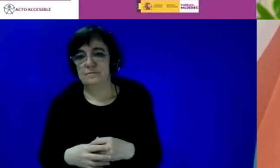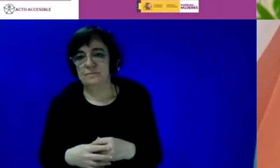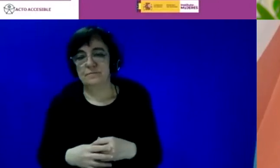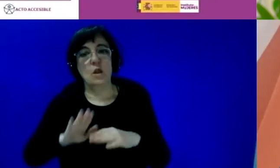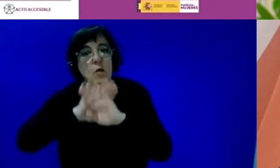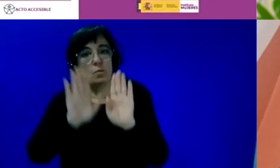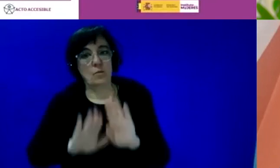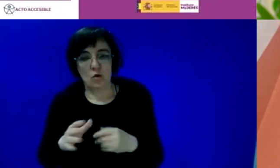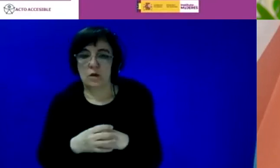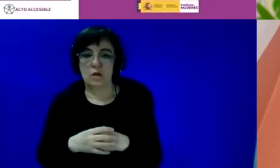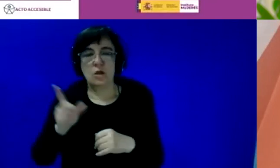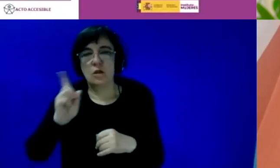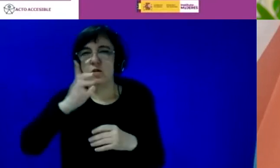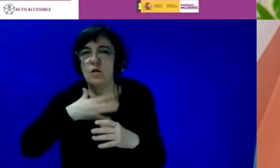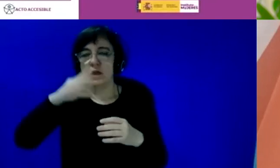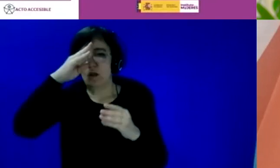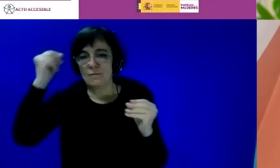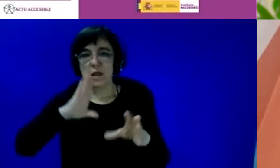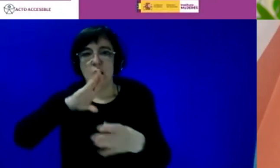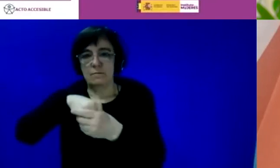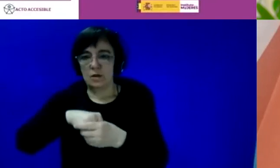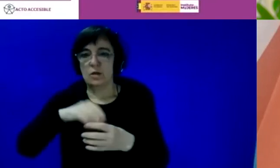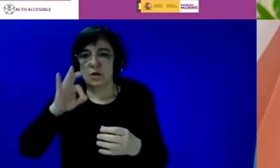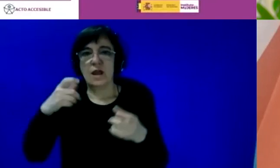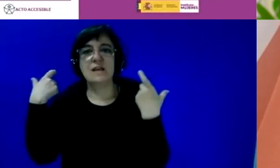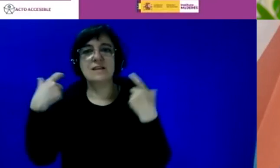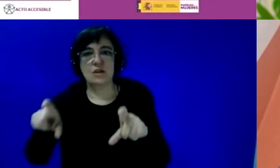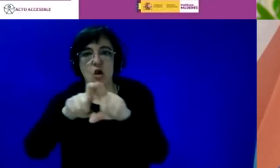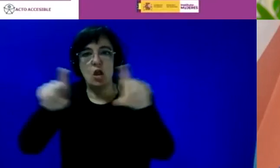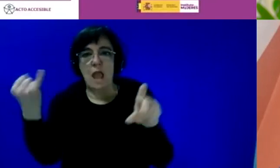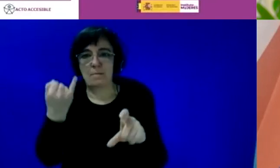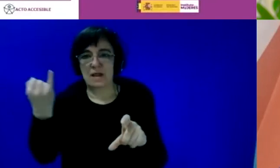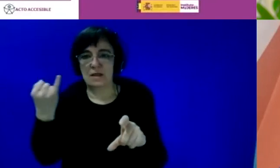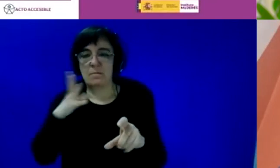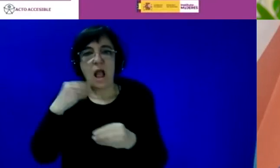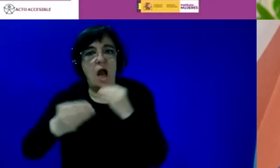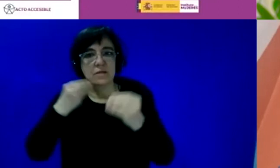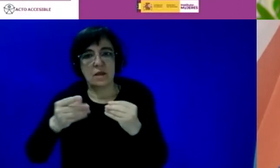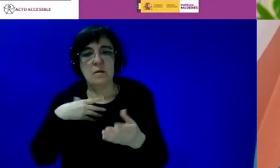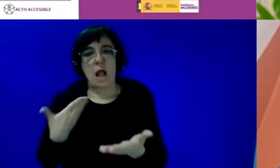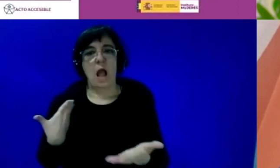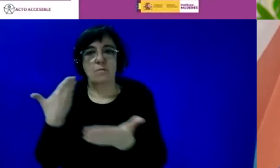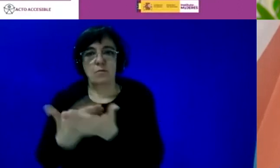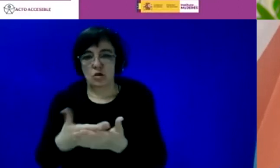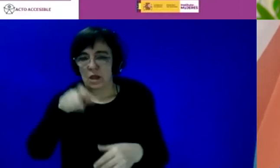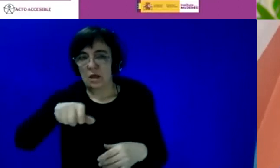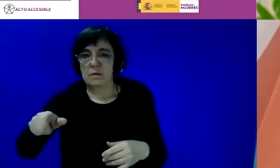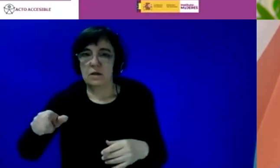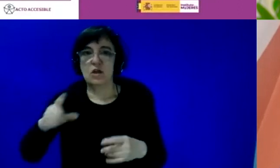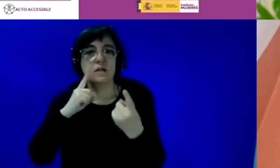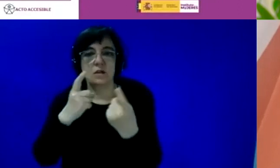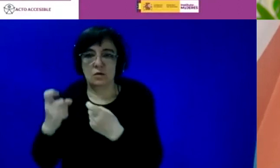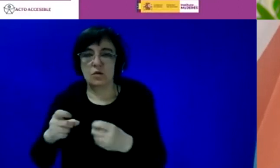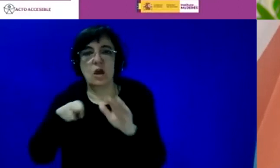make that available to people with disabilities arriving from Ukraine. We mustn't forget the business